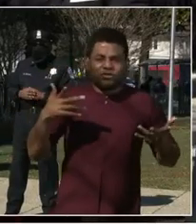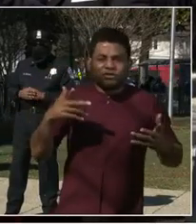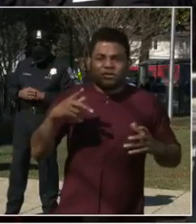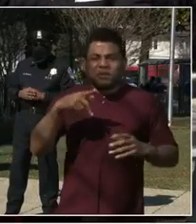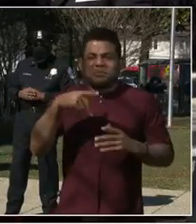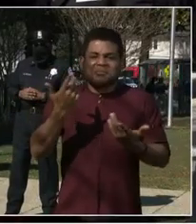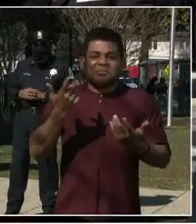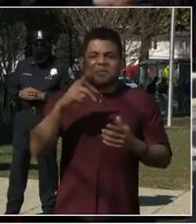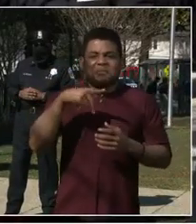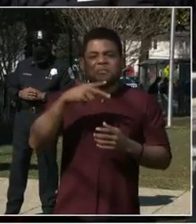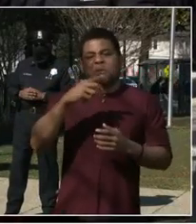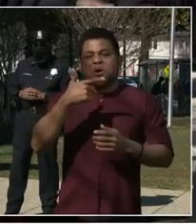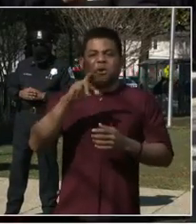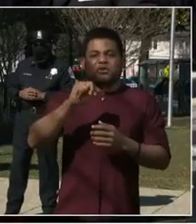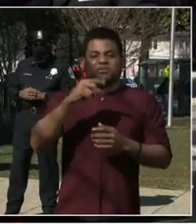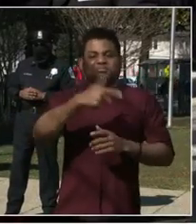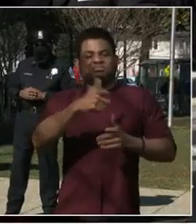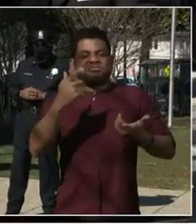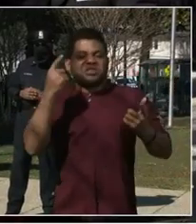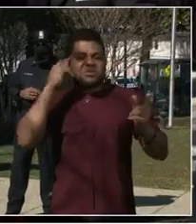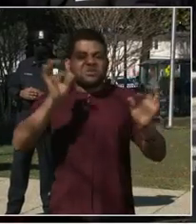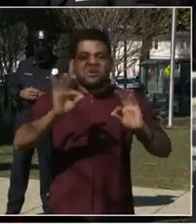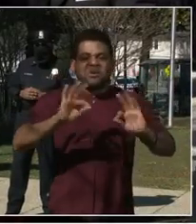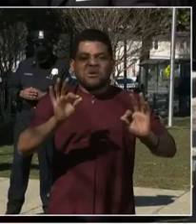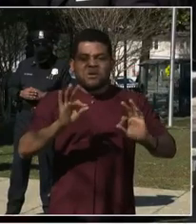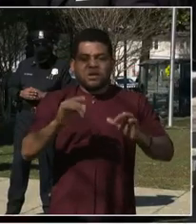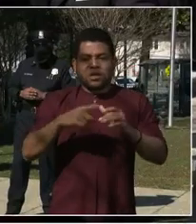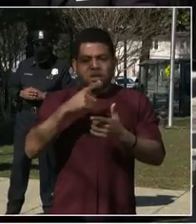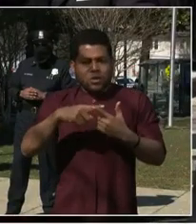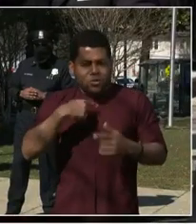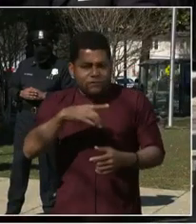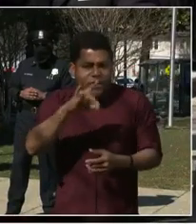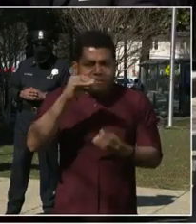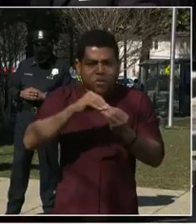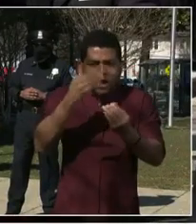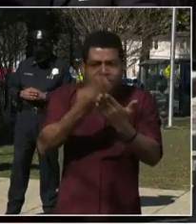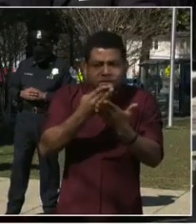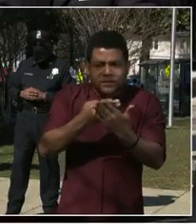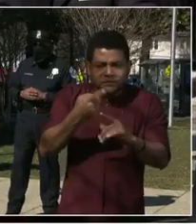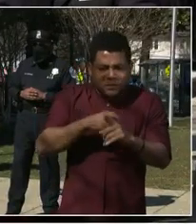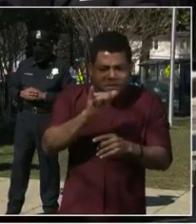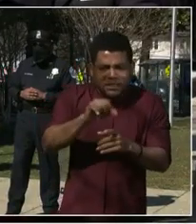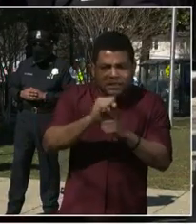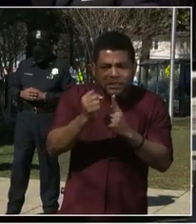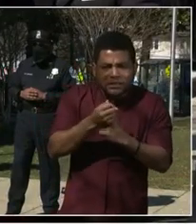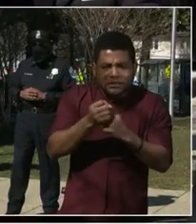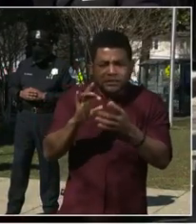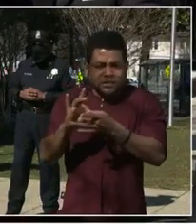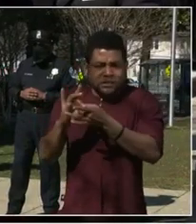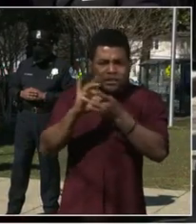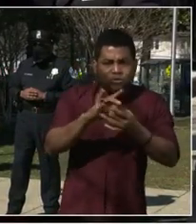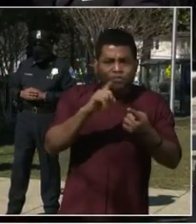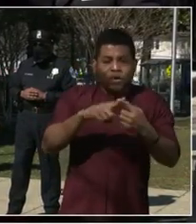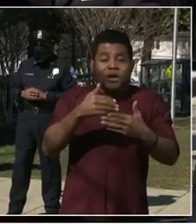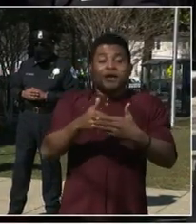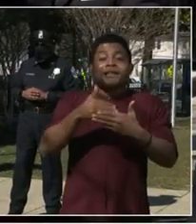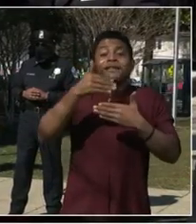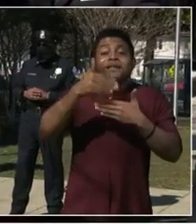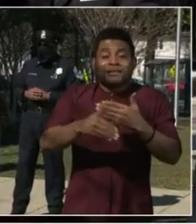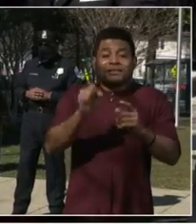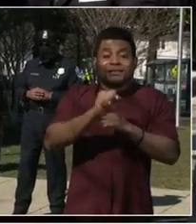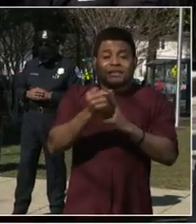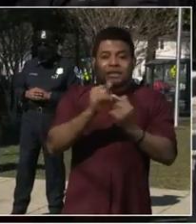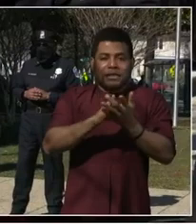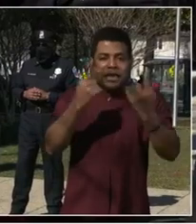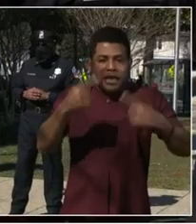to kind of go back on that case and found some evidence in that case, and then link that to the next case that happened. And then when the guy